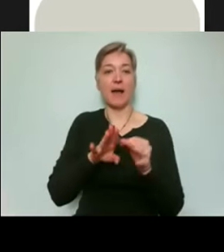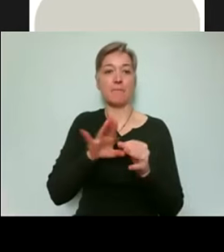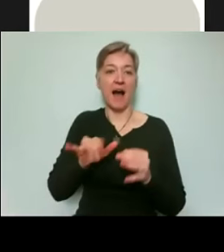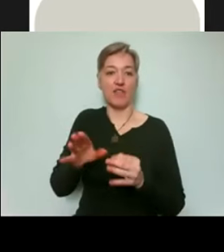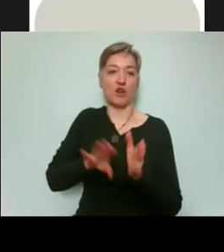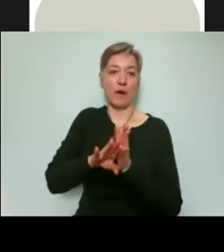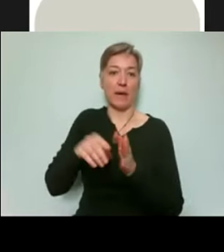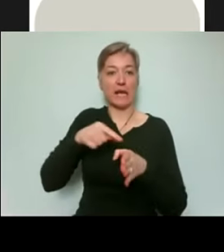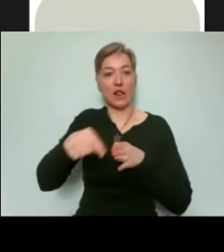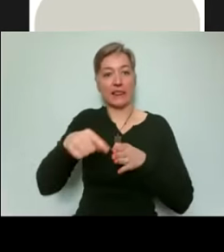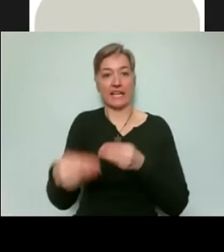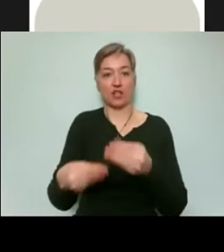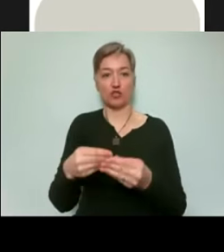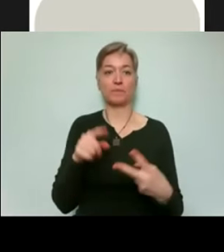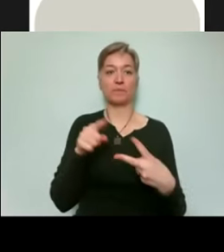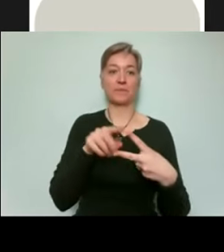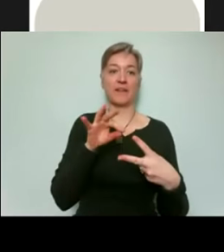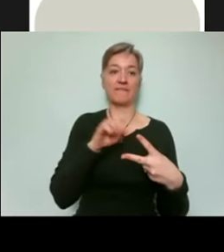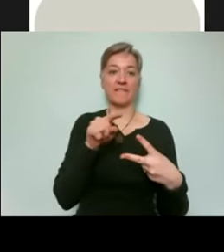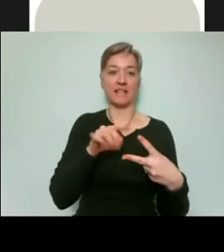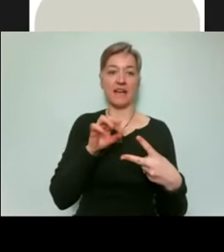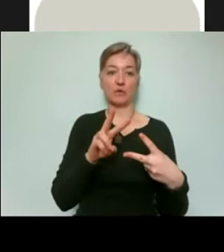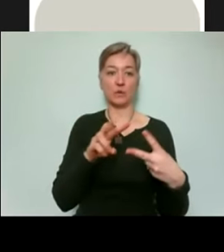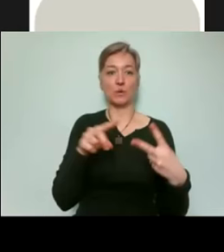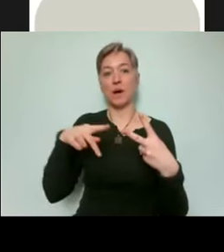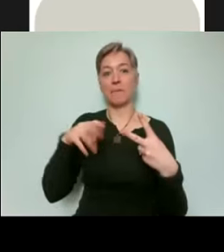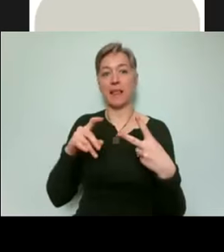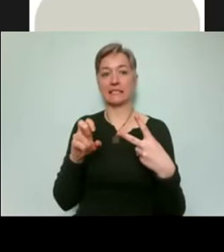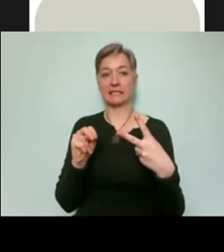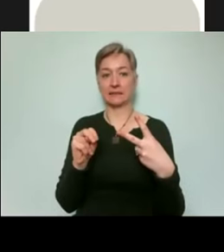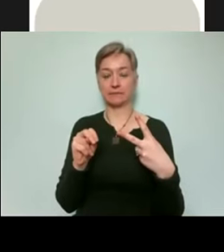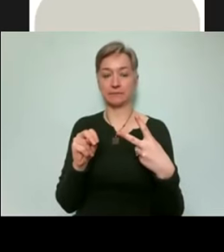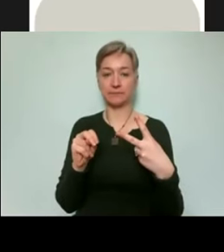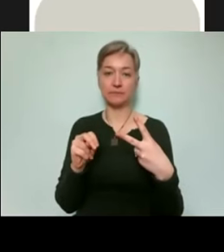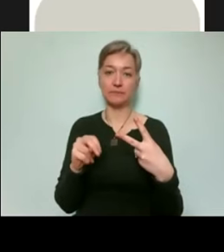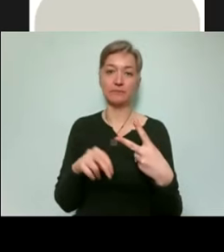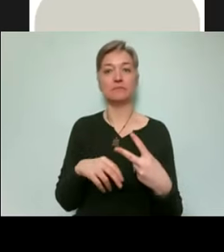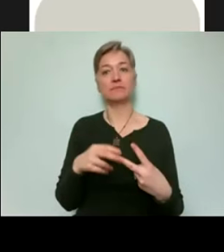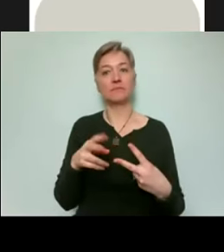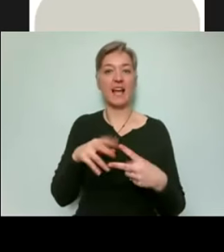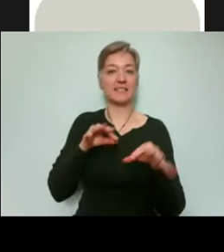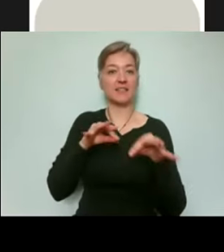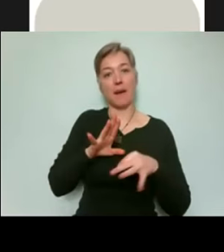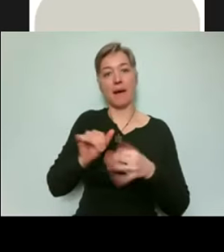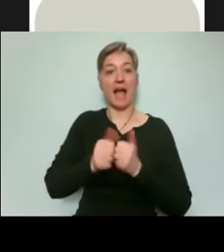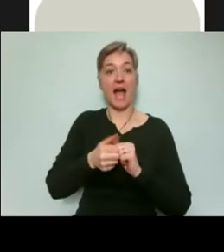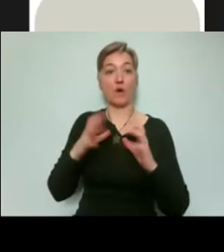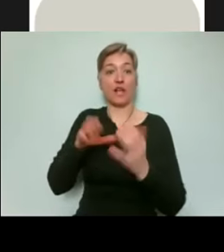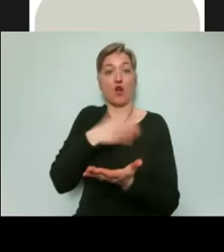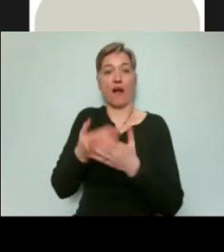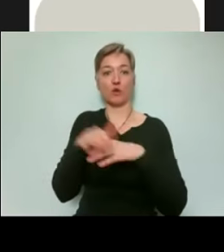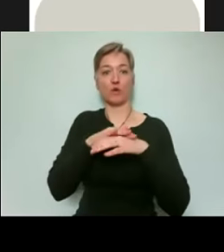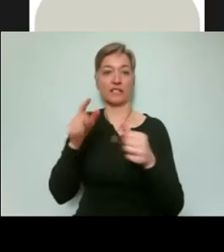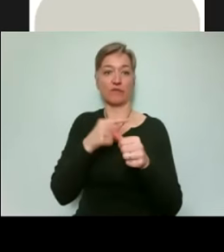both FESF2 and plexin define how the cell gets to the cortex in the first place, and also where